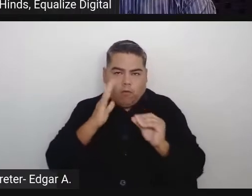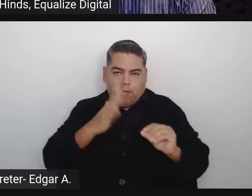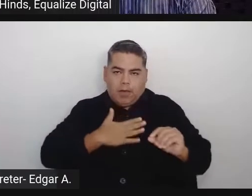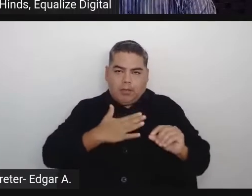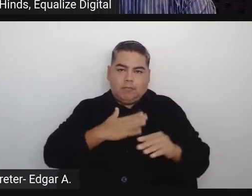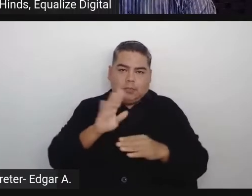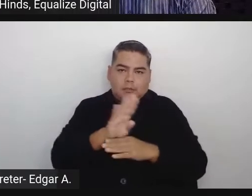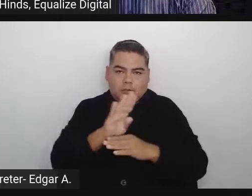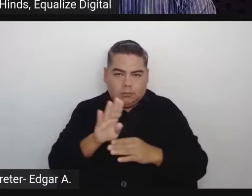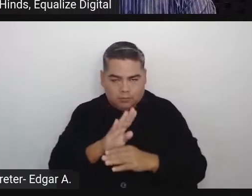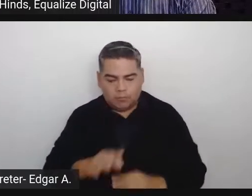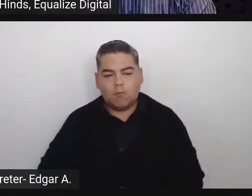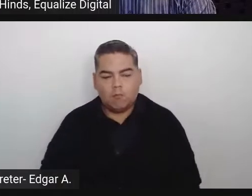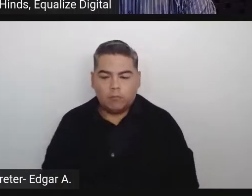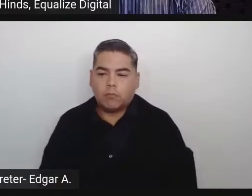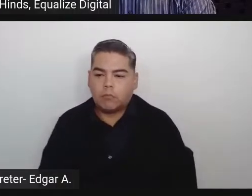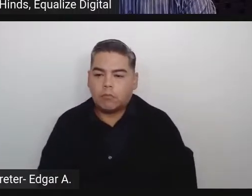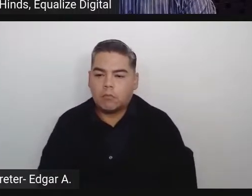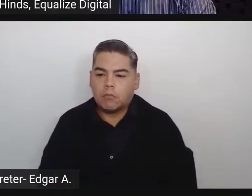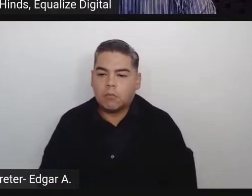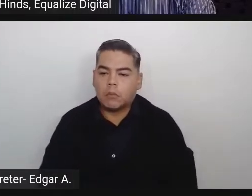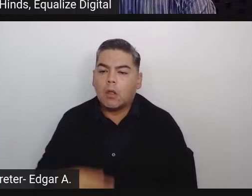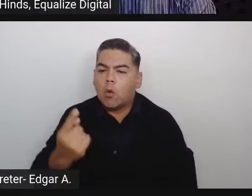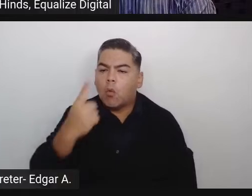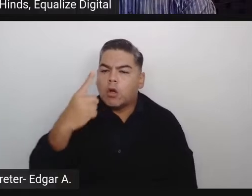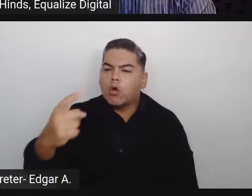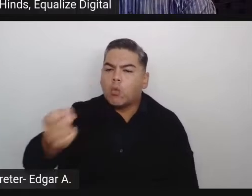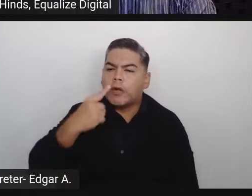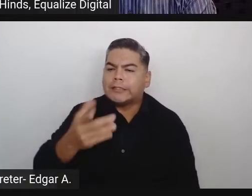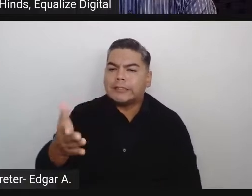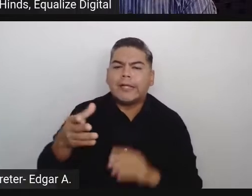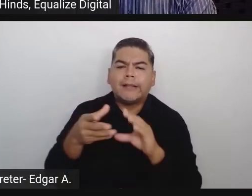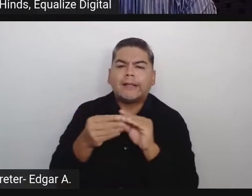question that I saw in the comments is, what about